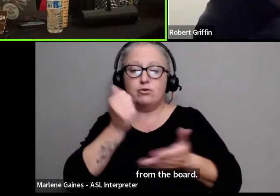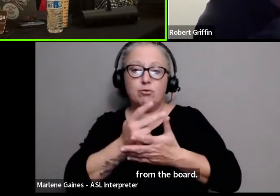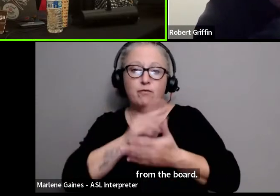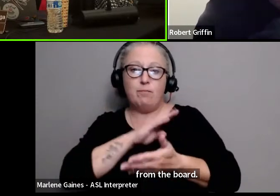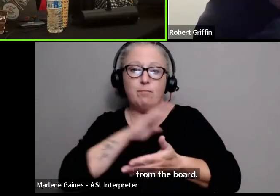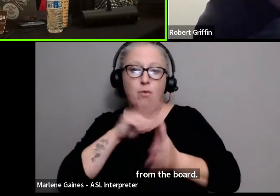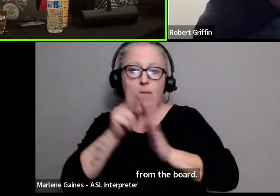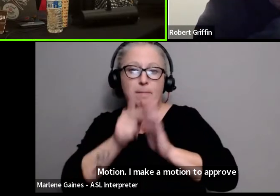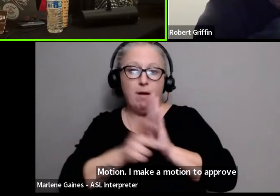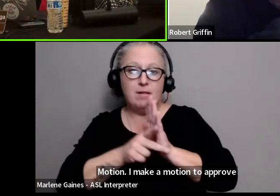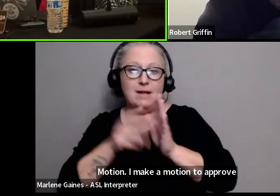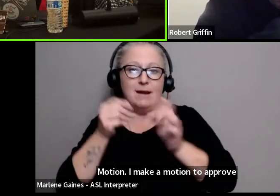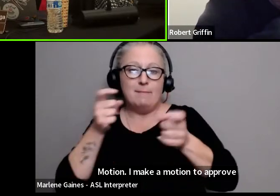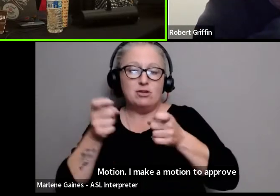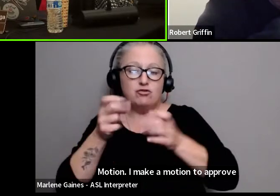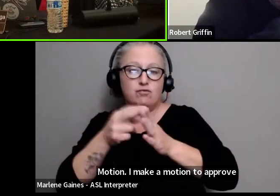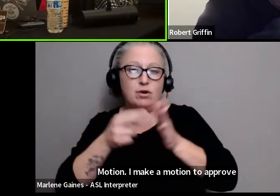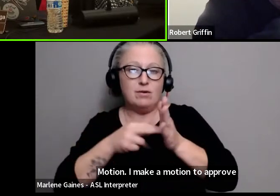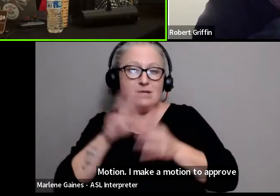Board Policy and Administrative Regulation